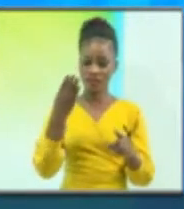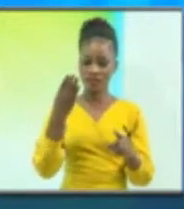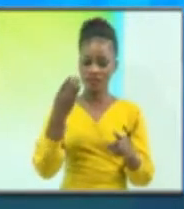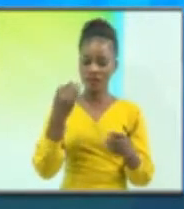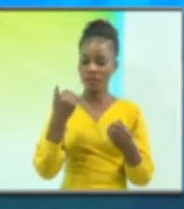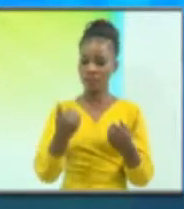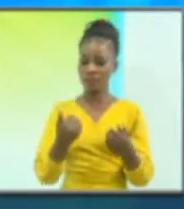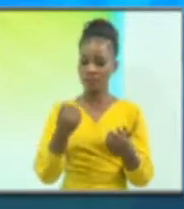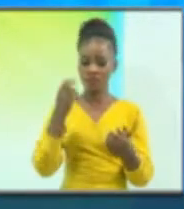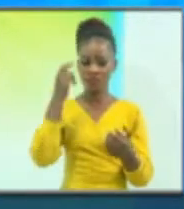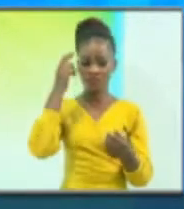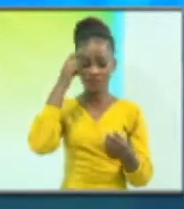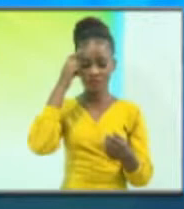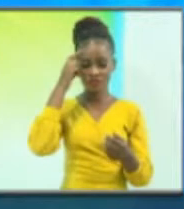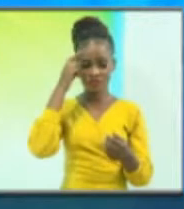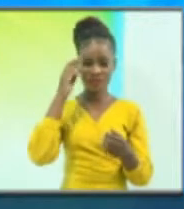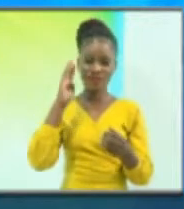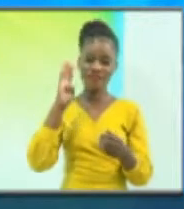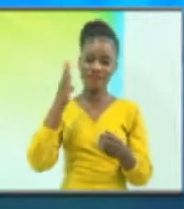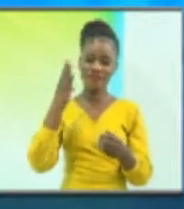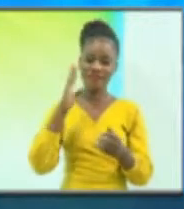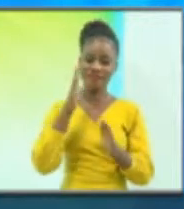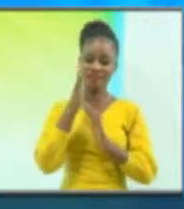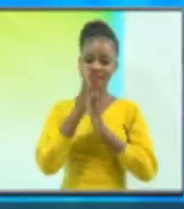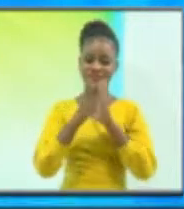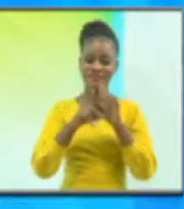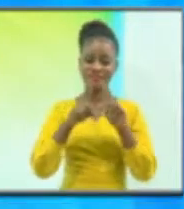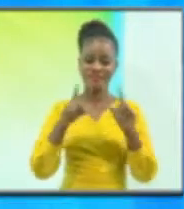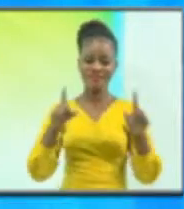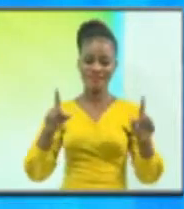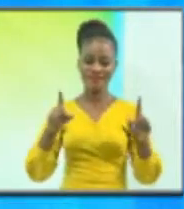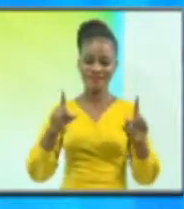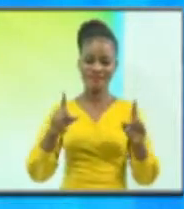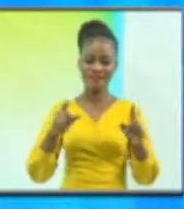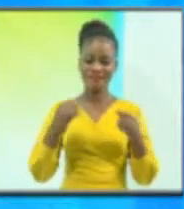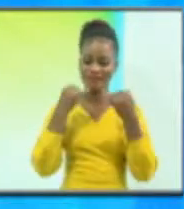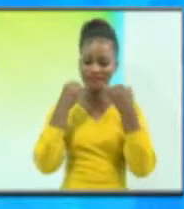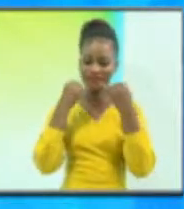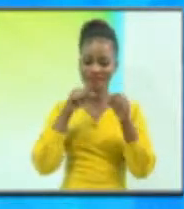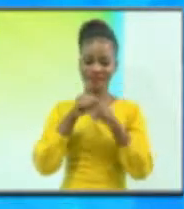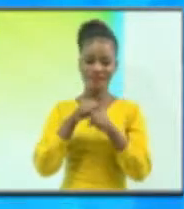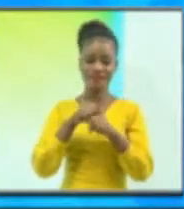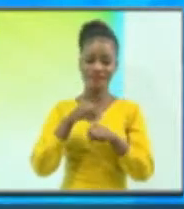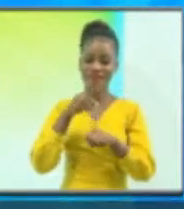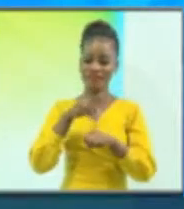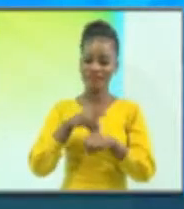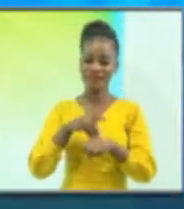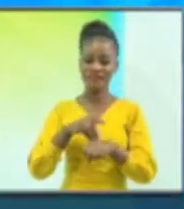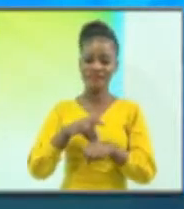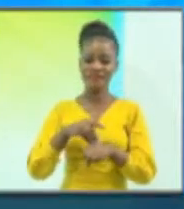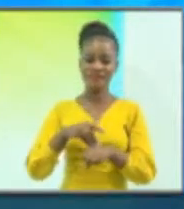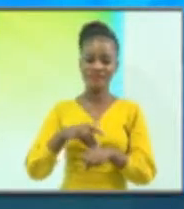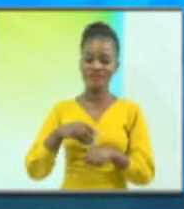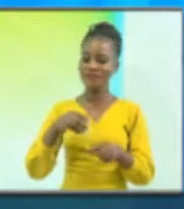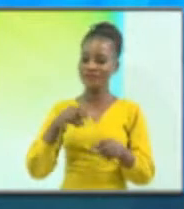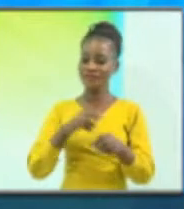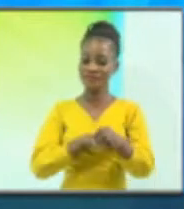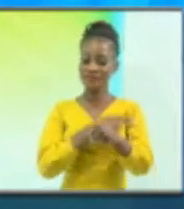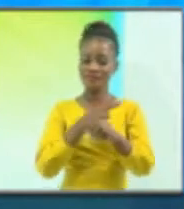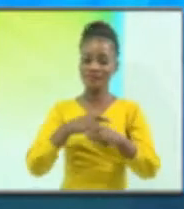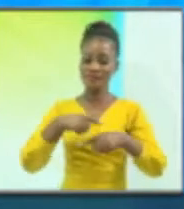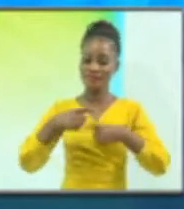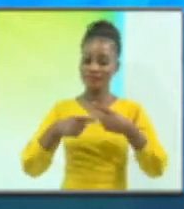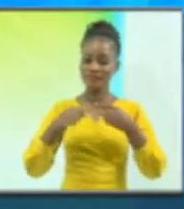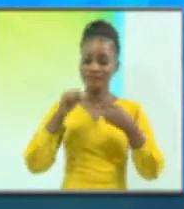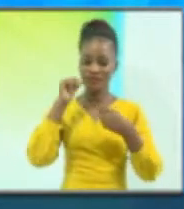Avenue. I'm Jerome Paul Sonko with Winnie Williams and Akauchi on sign language. It is Business Today, your daily report. And